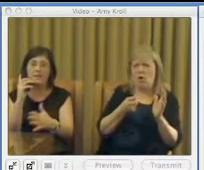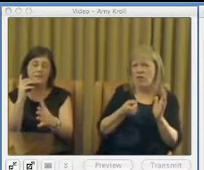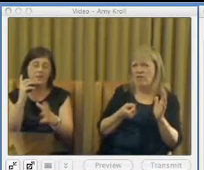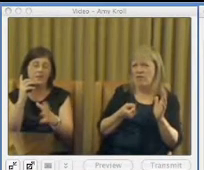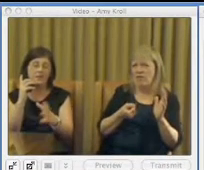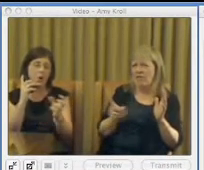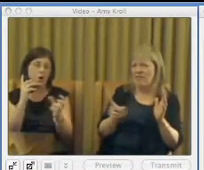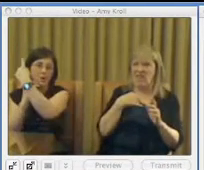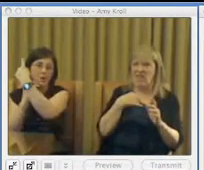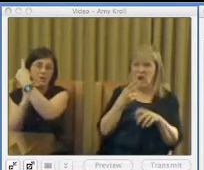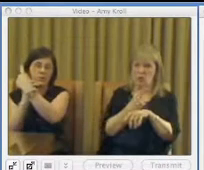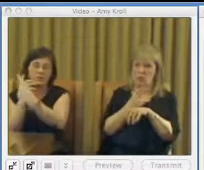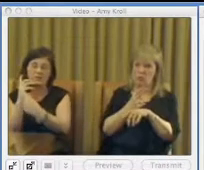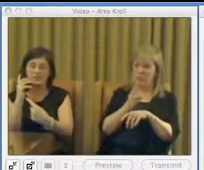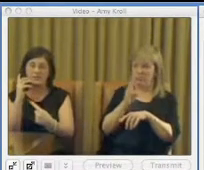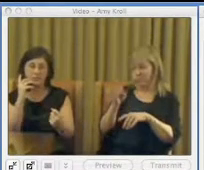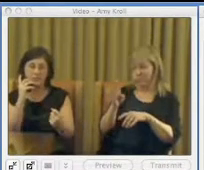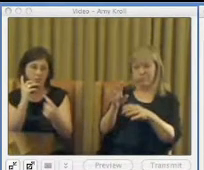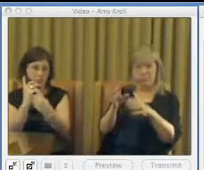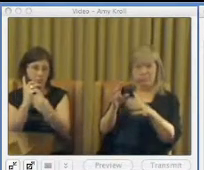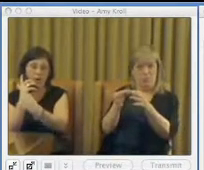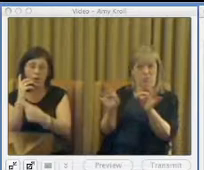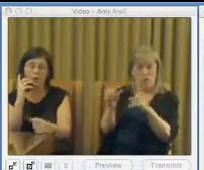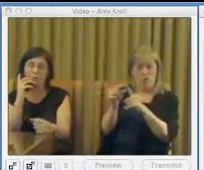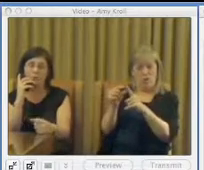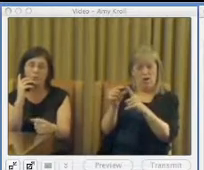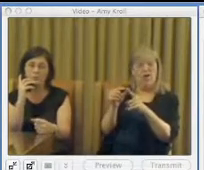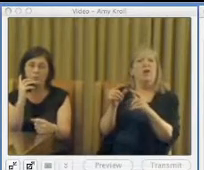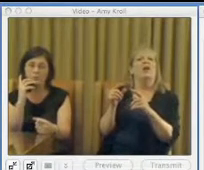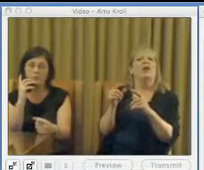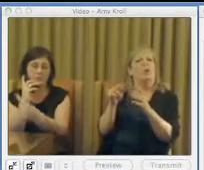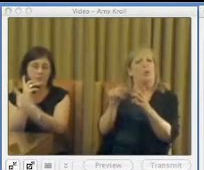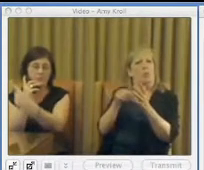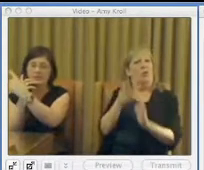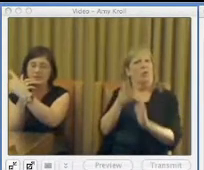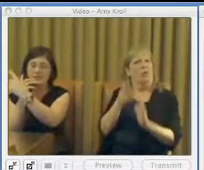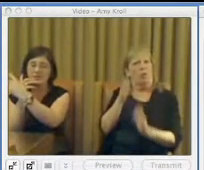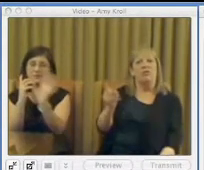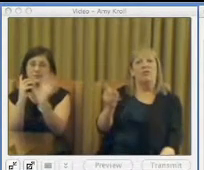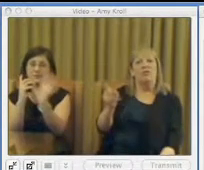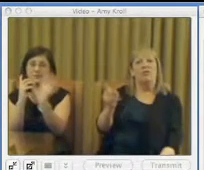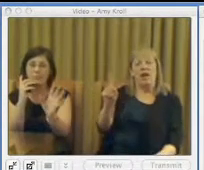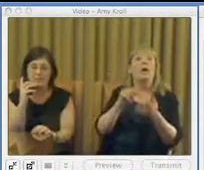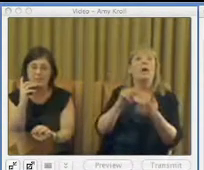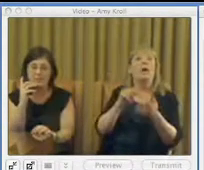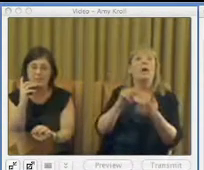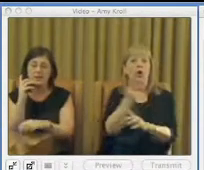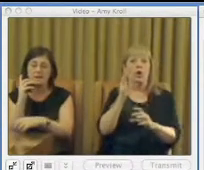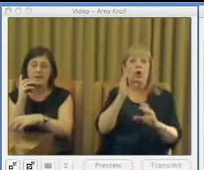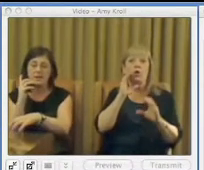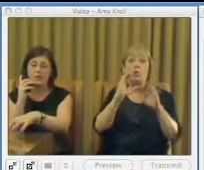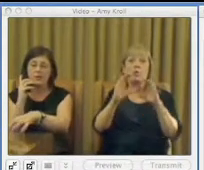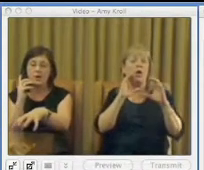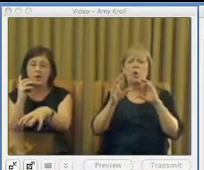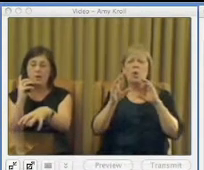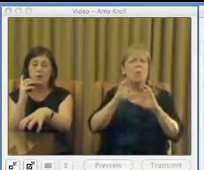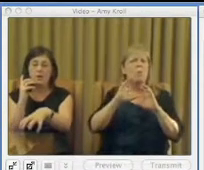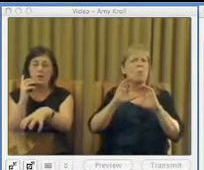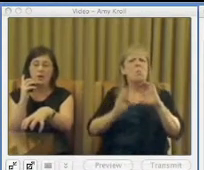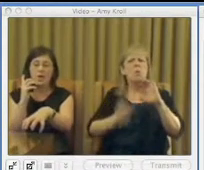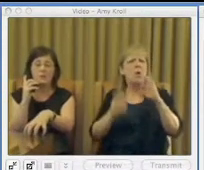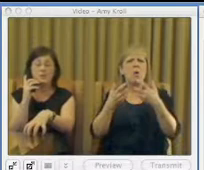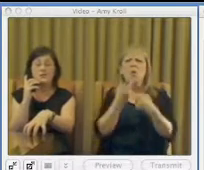I know that if I interpret it this way, it will, and then the whole communicative event will go to a completely different